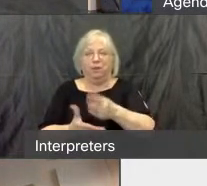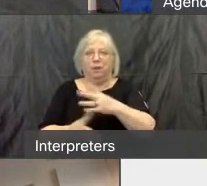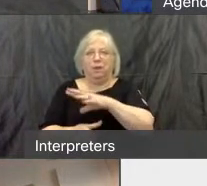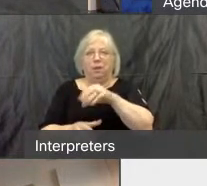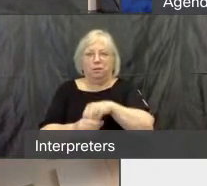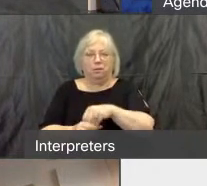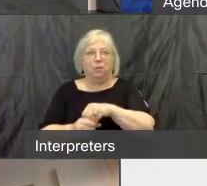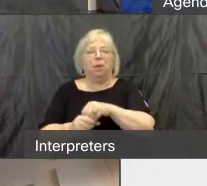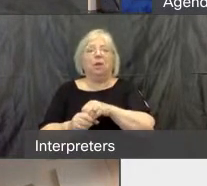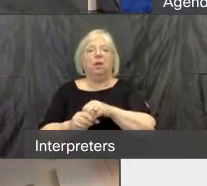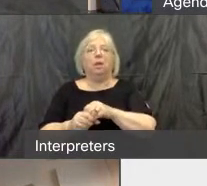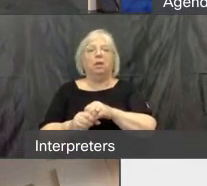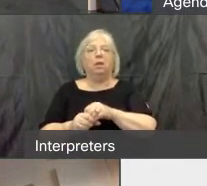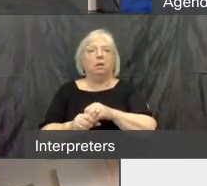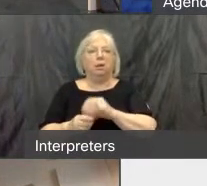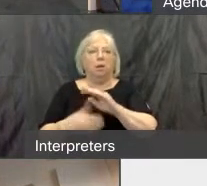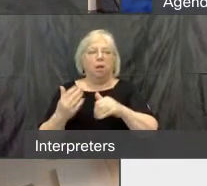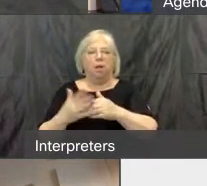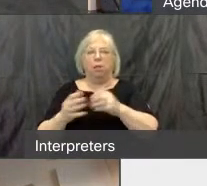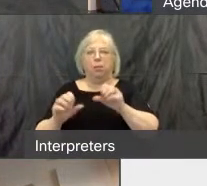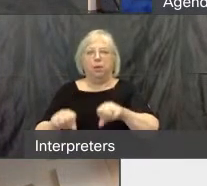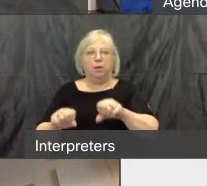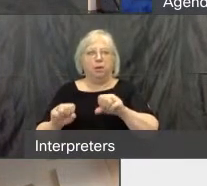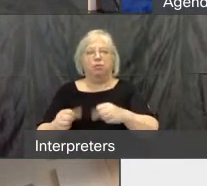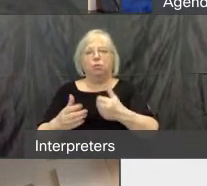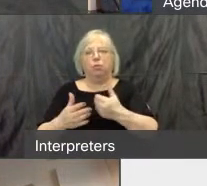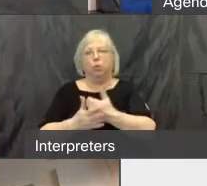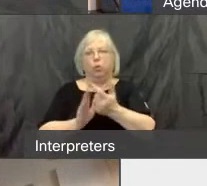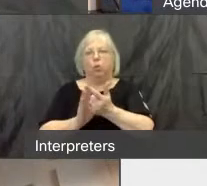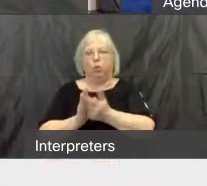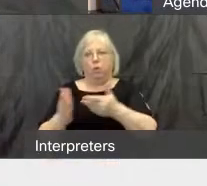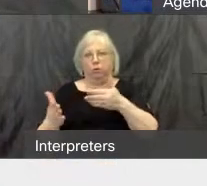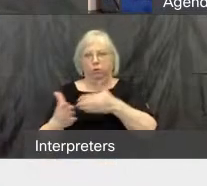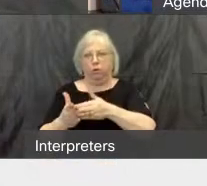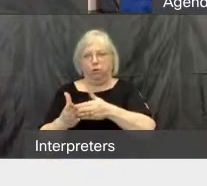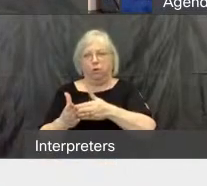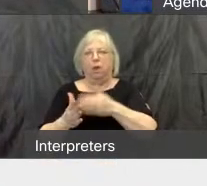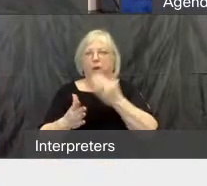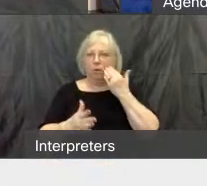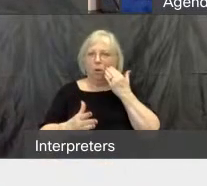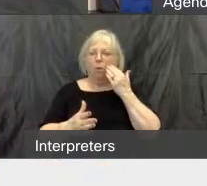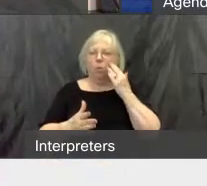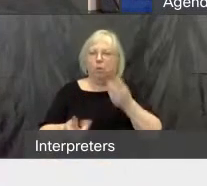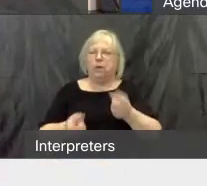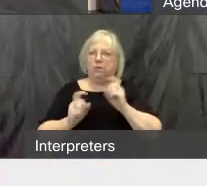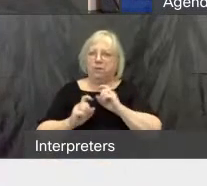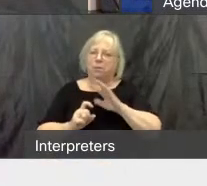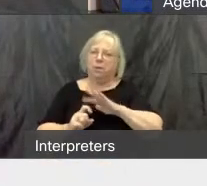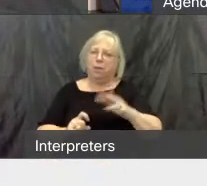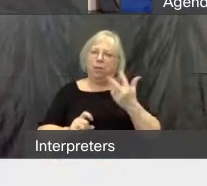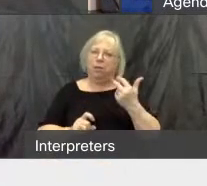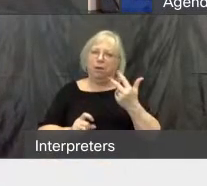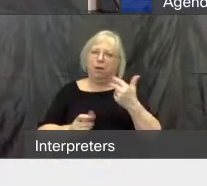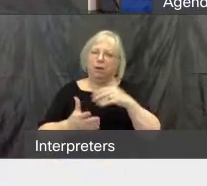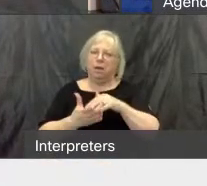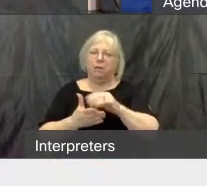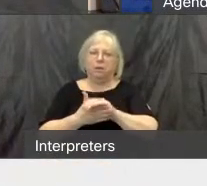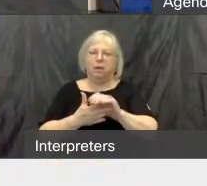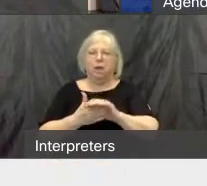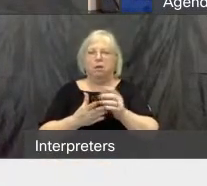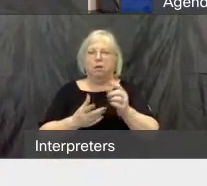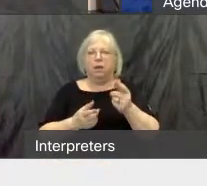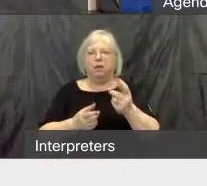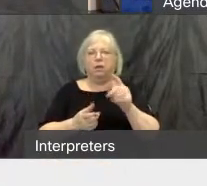including all of the potential renewable options. I know they're going to give us about $13,000 in turnback